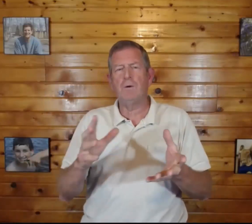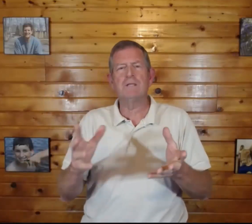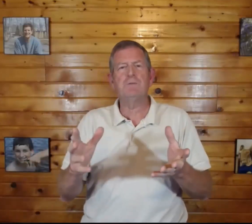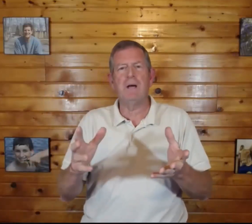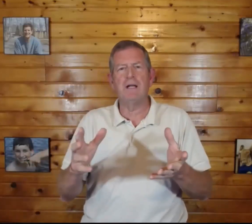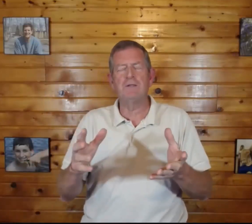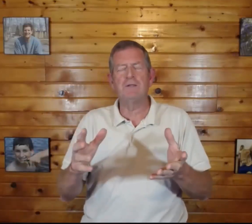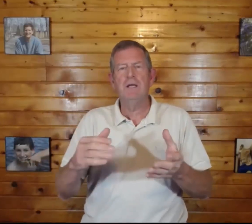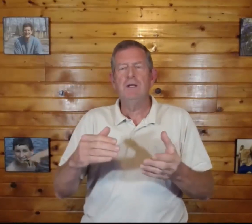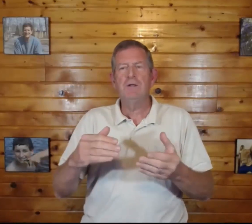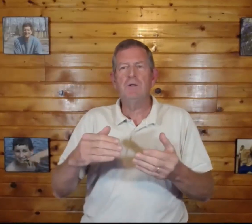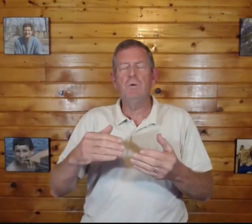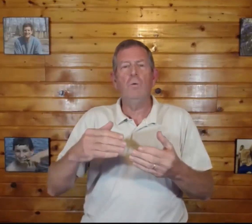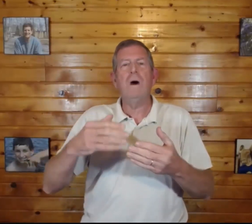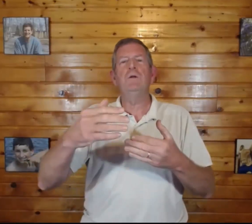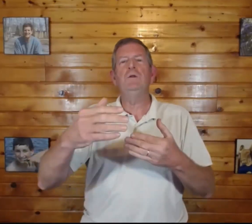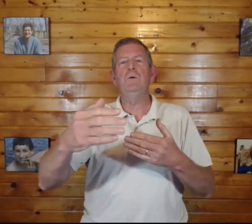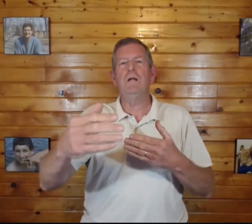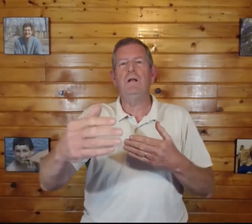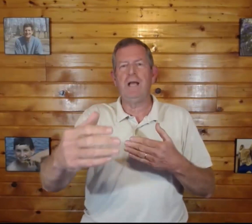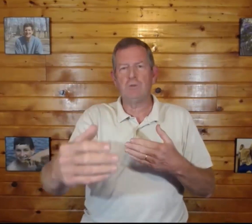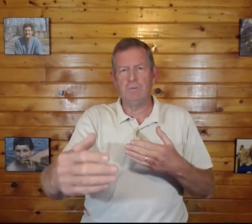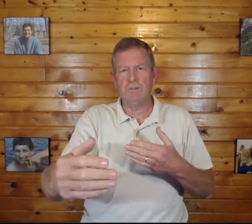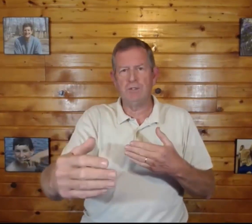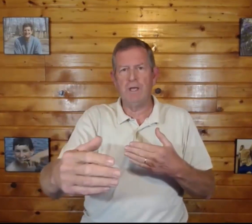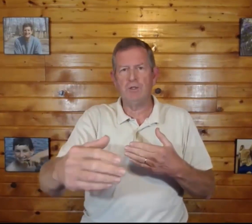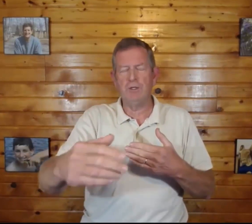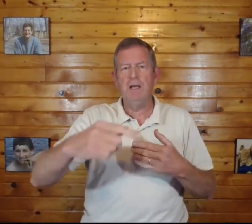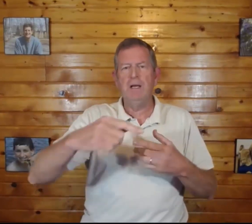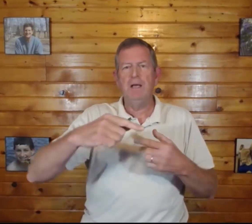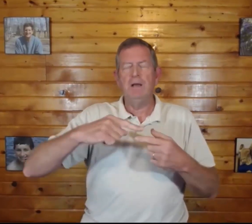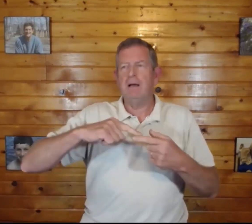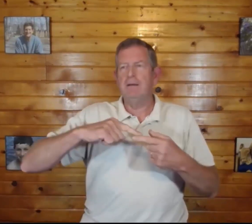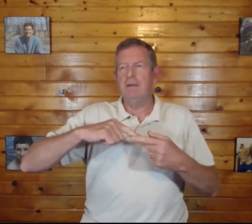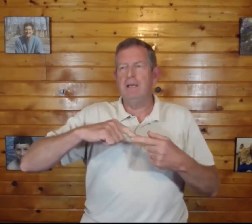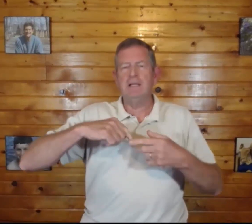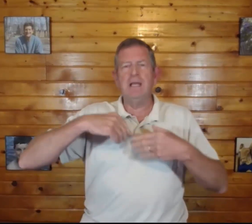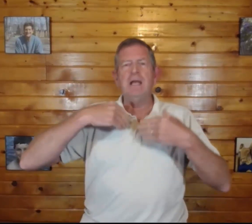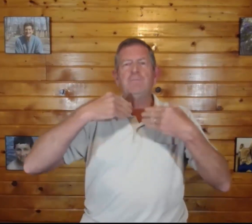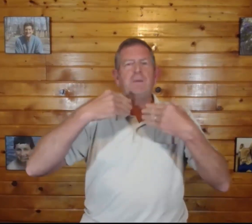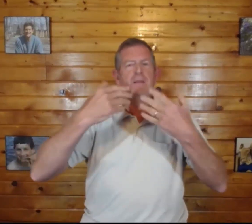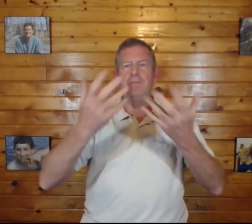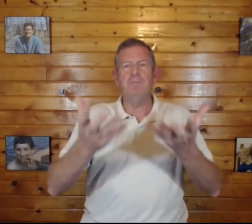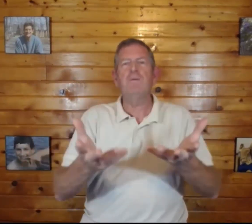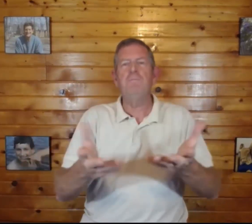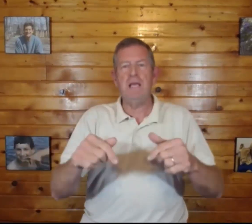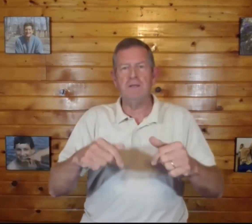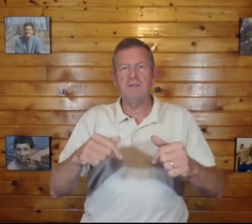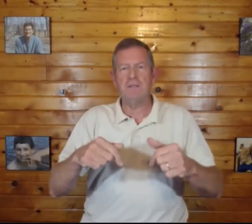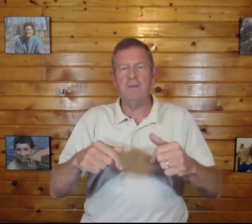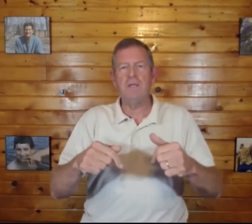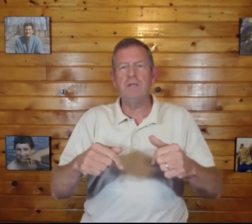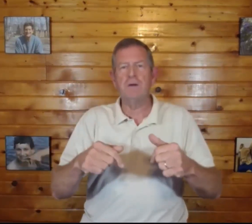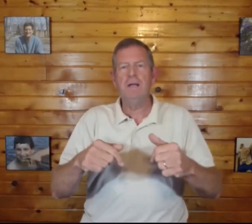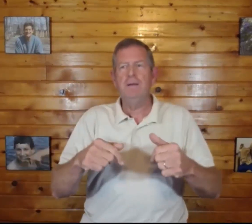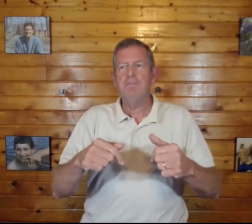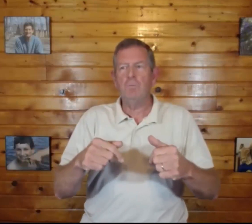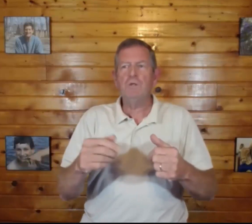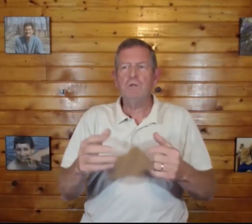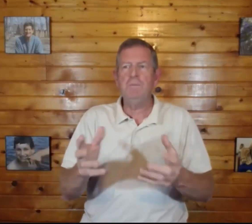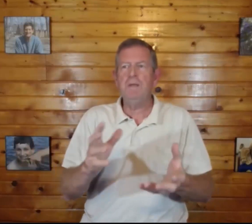roughly corresponds to what I would do in a classroom situation at the end of, by the month of May this coming